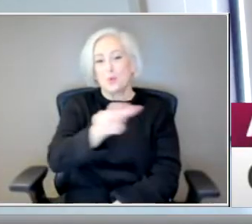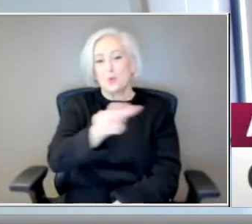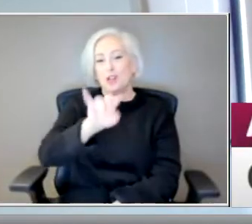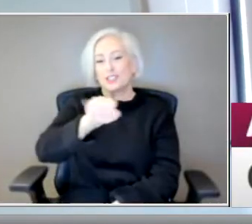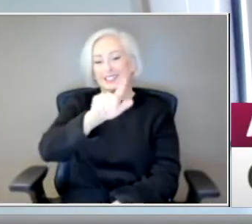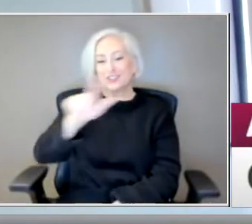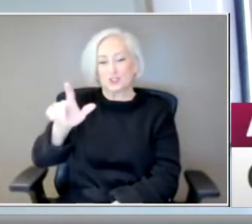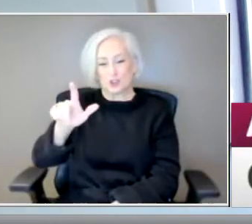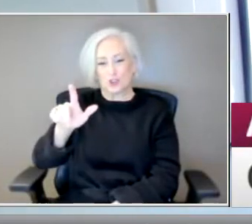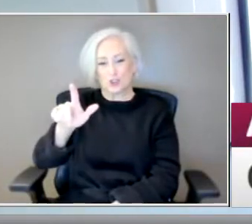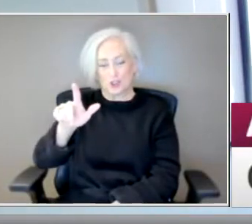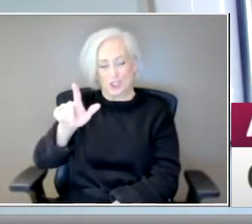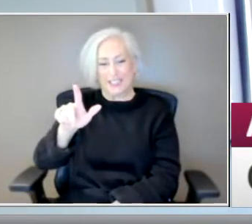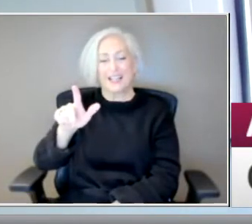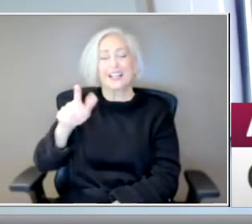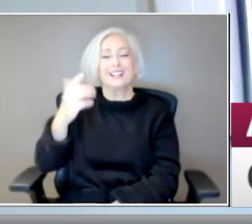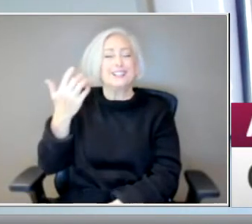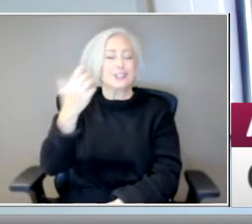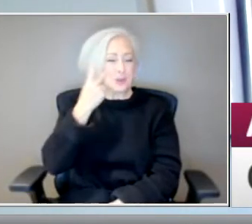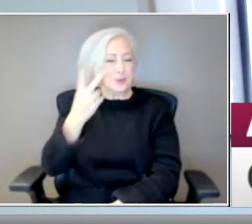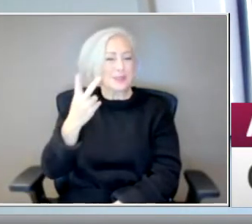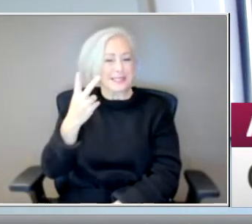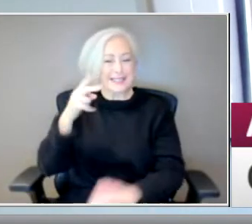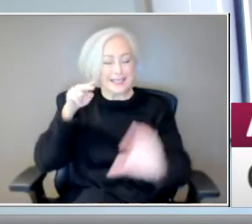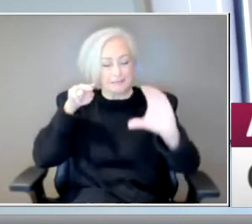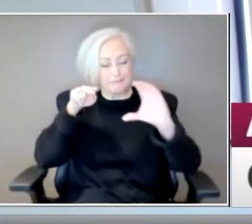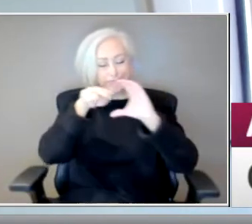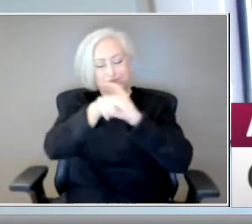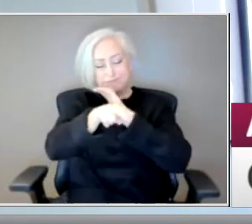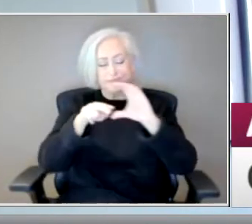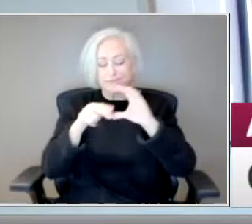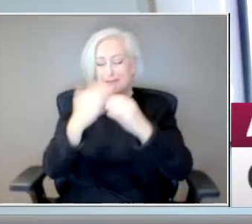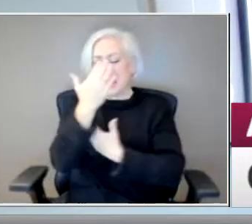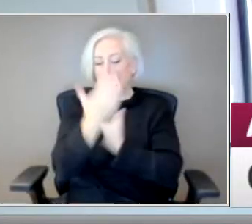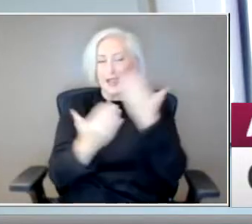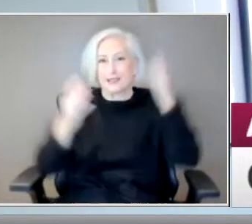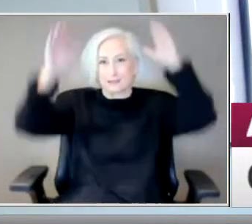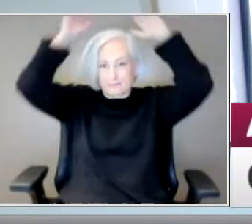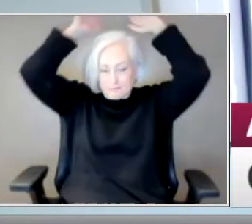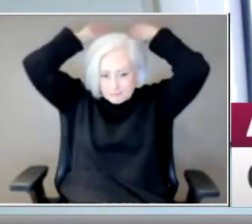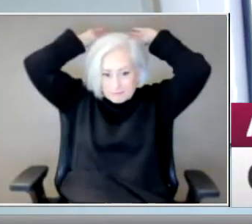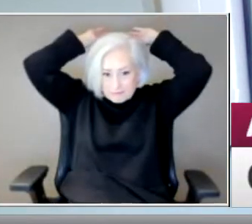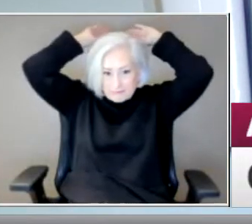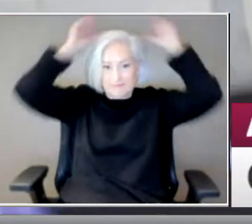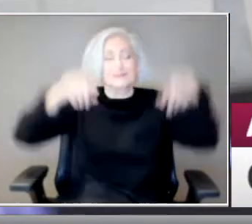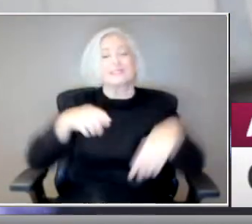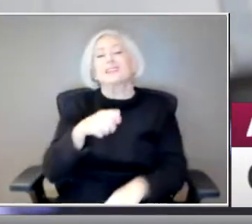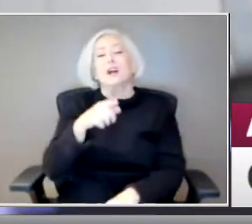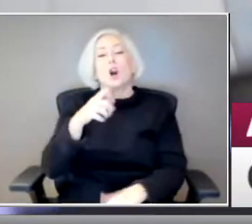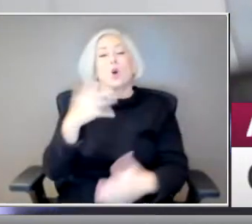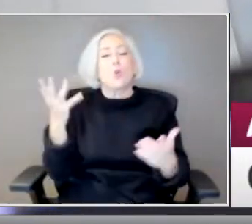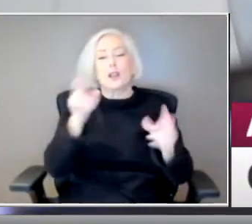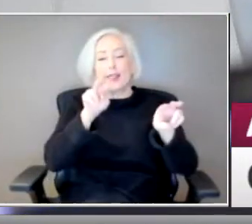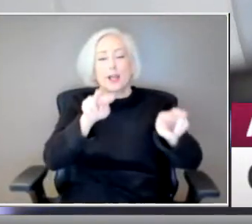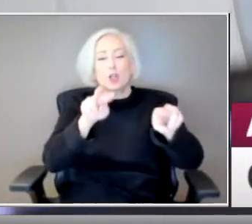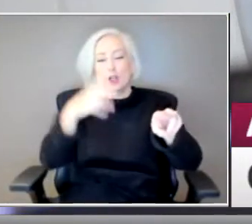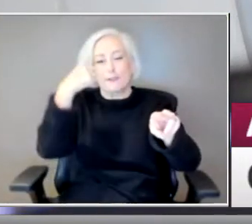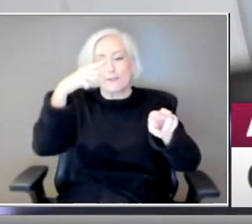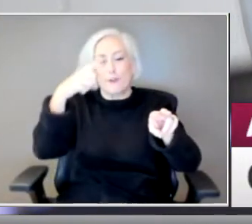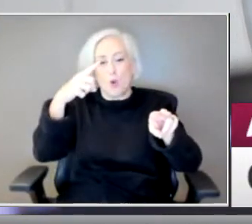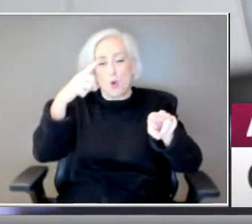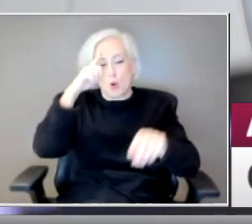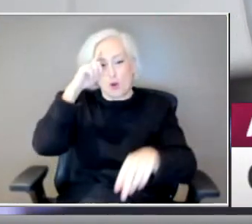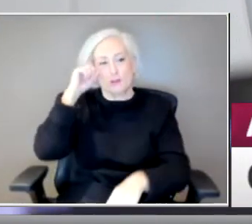hands over her head. She's going through the tube. What information are they looking for in the cardio score? Like, what are they seeing? So they're looking, it's a